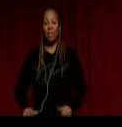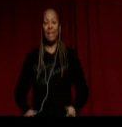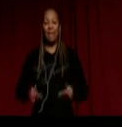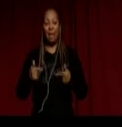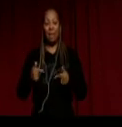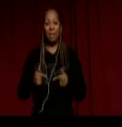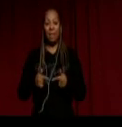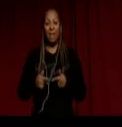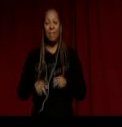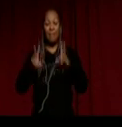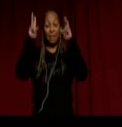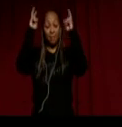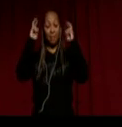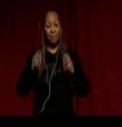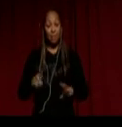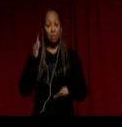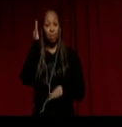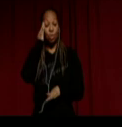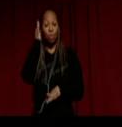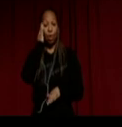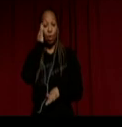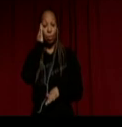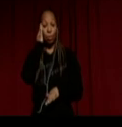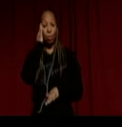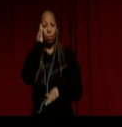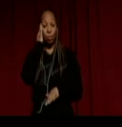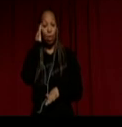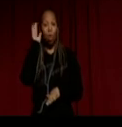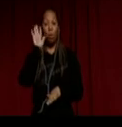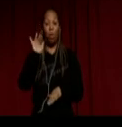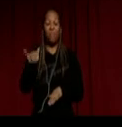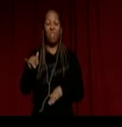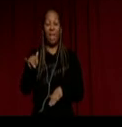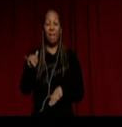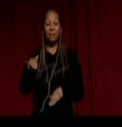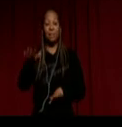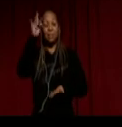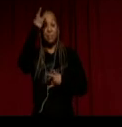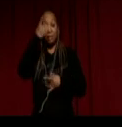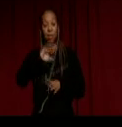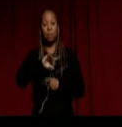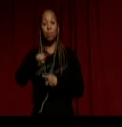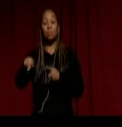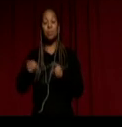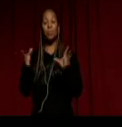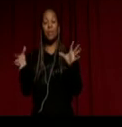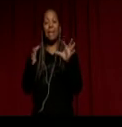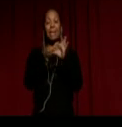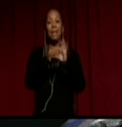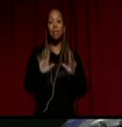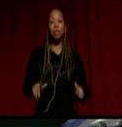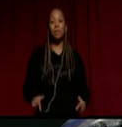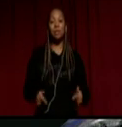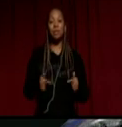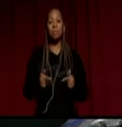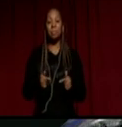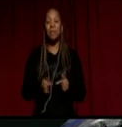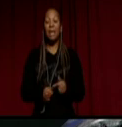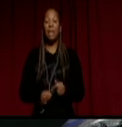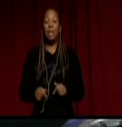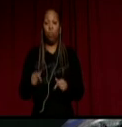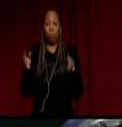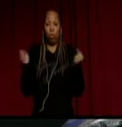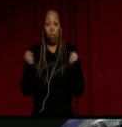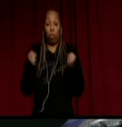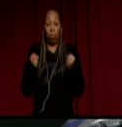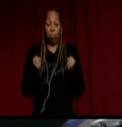That's how they tested it to know about what that flu was all about. So it lived, it was frozen in the ground.